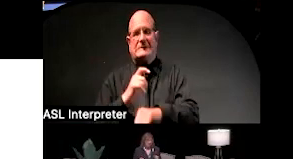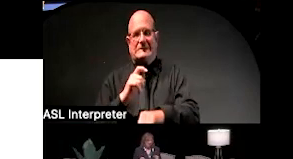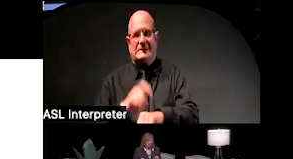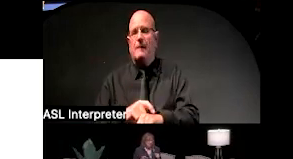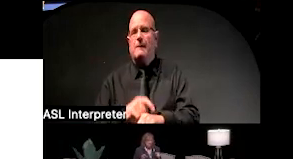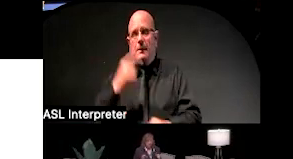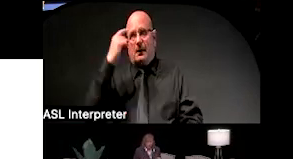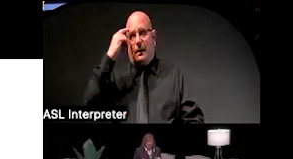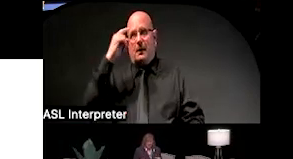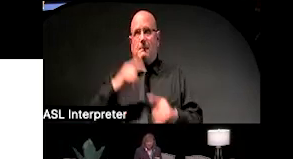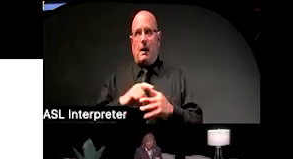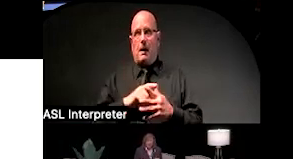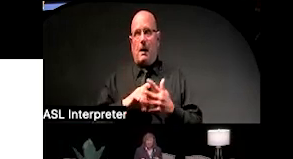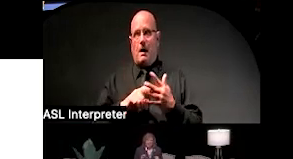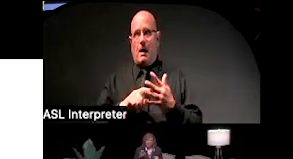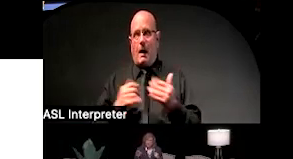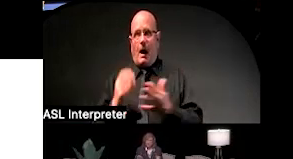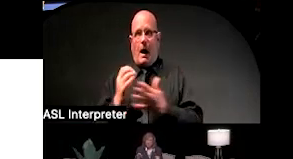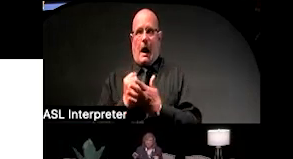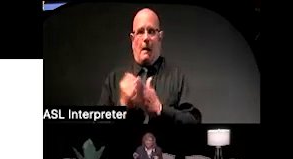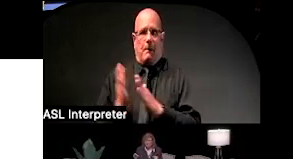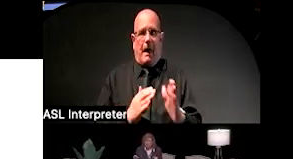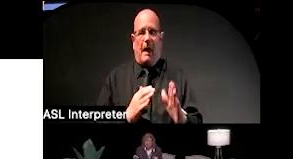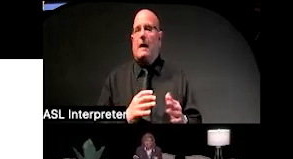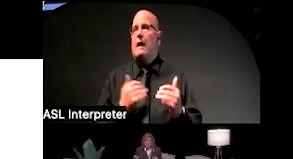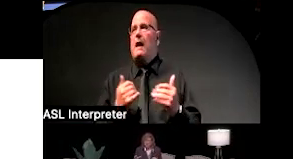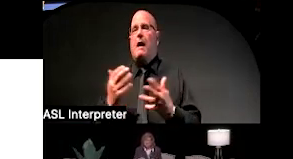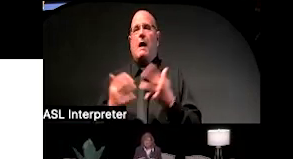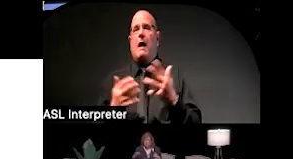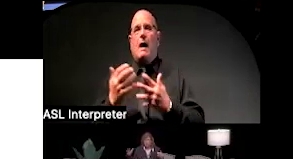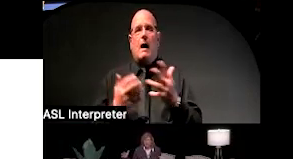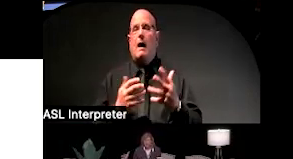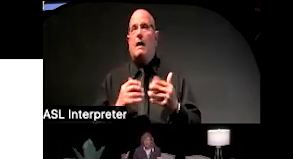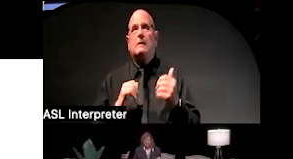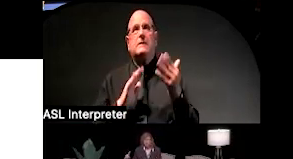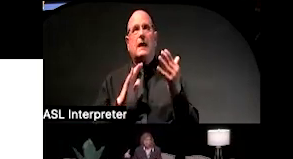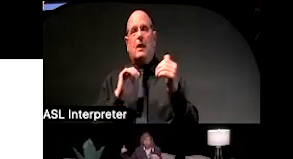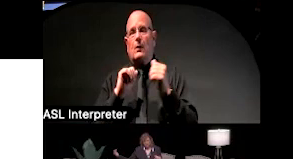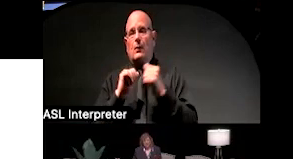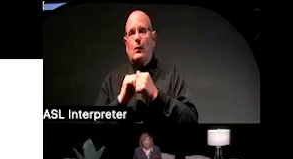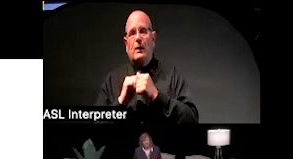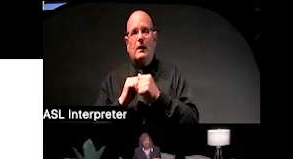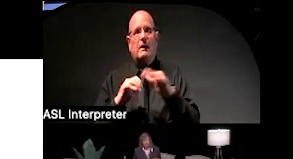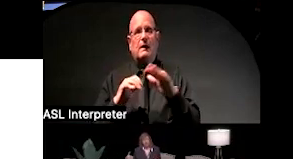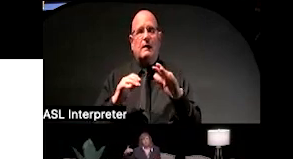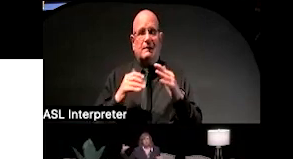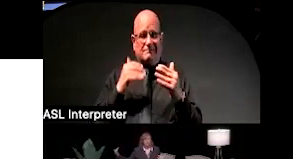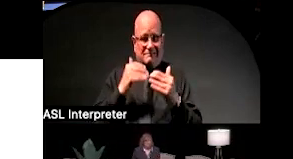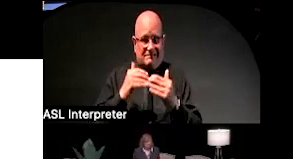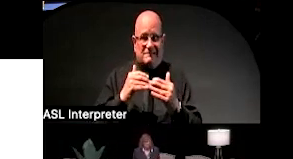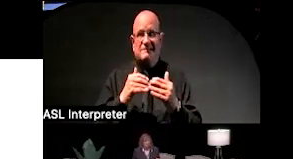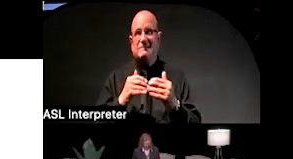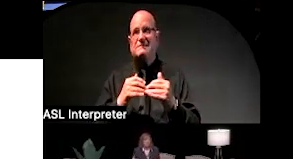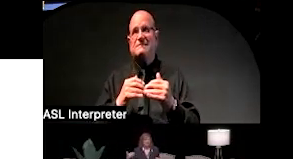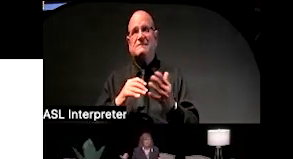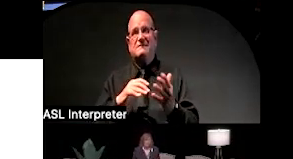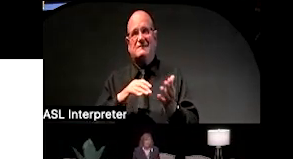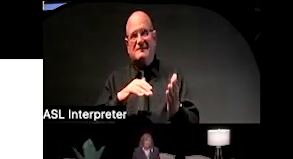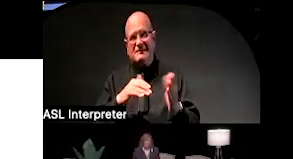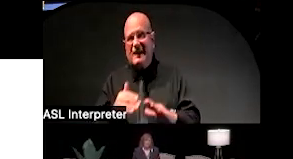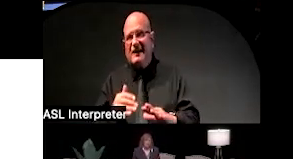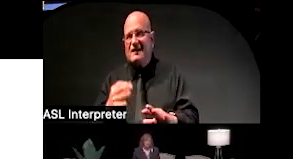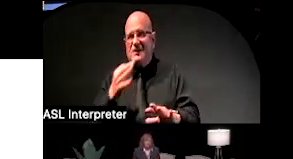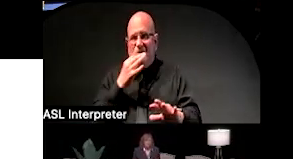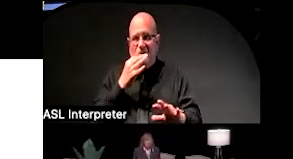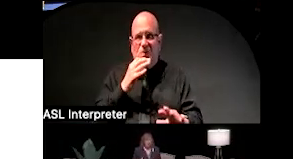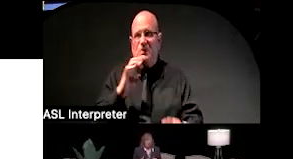be thinking about planning and to be thinking about dealing with your end of life issues, estate planning, and things